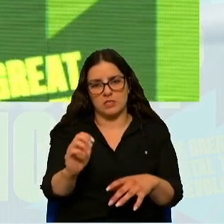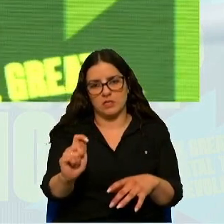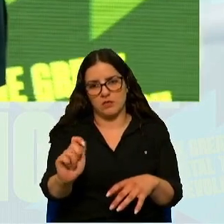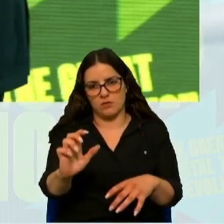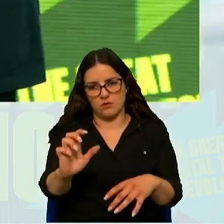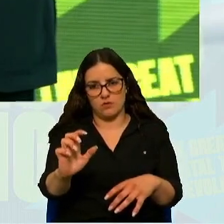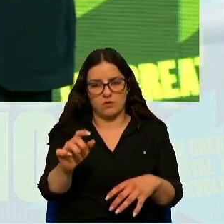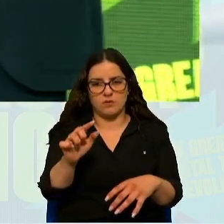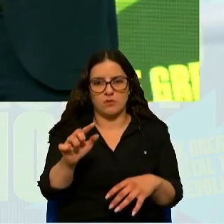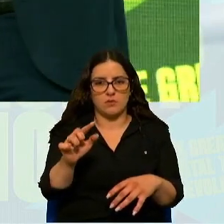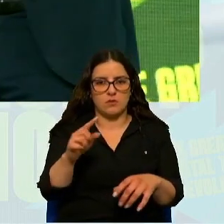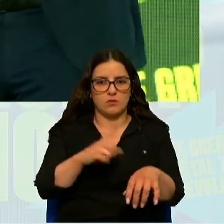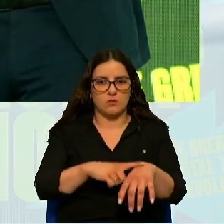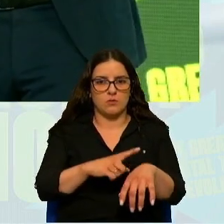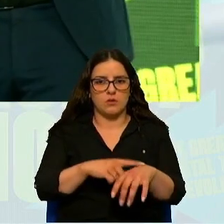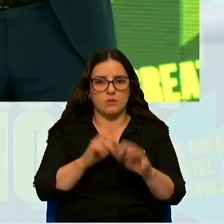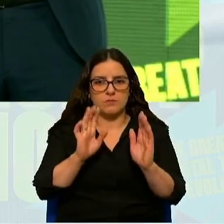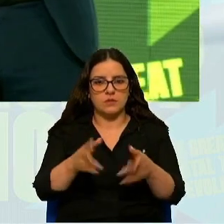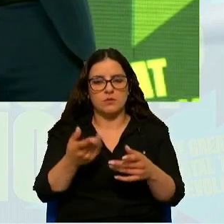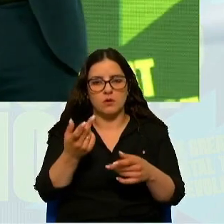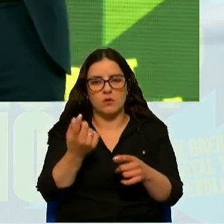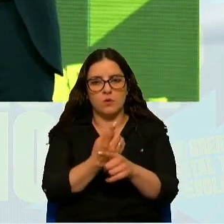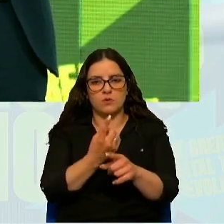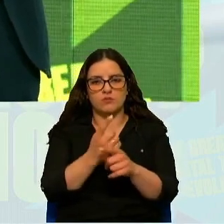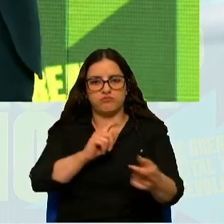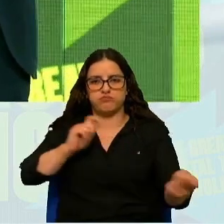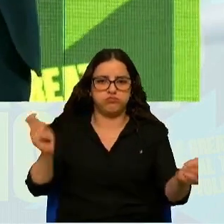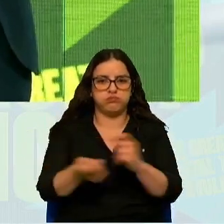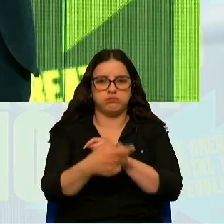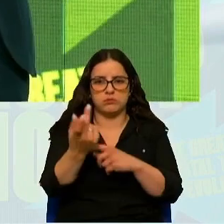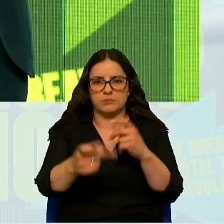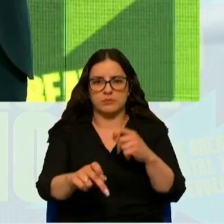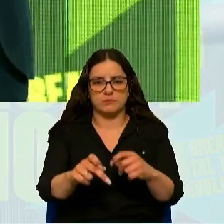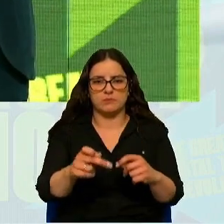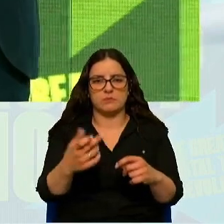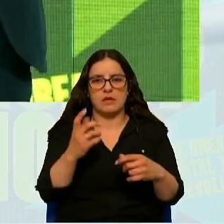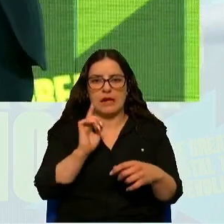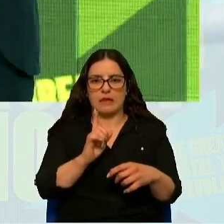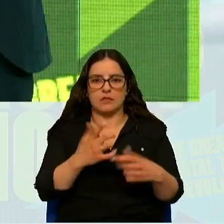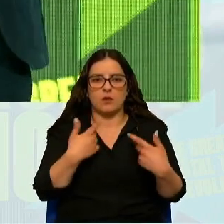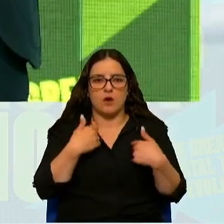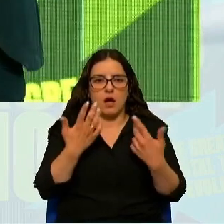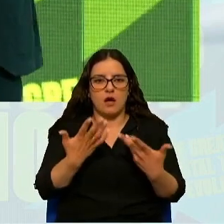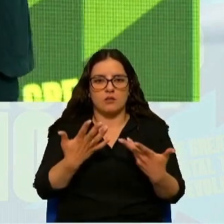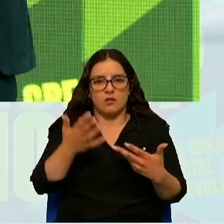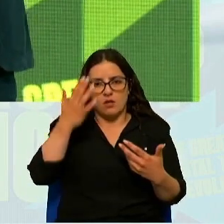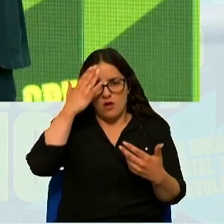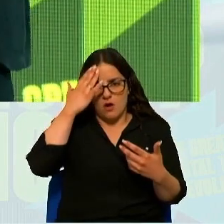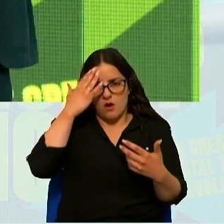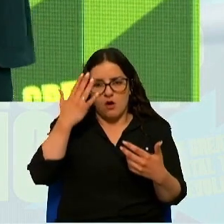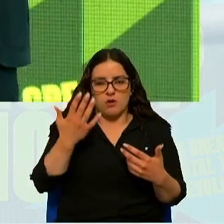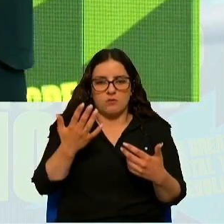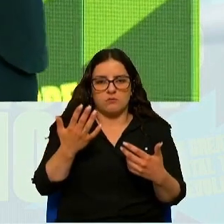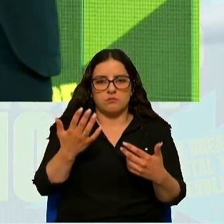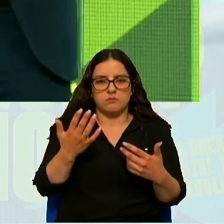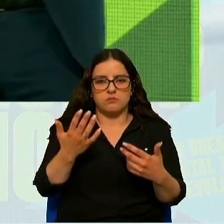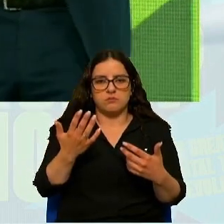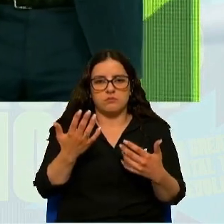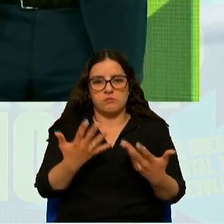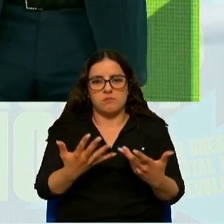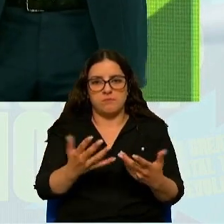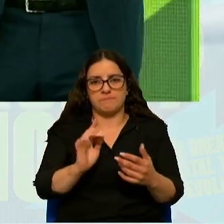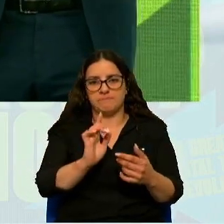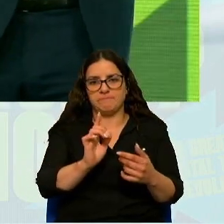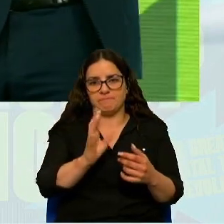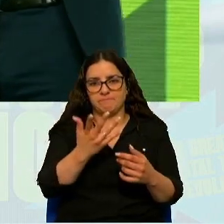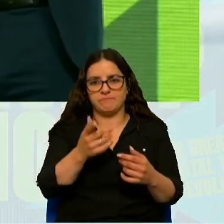a century ahead. So it's time that we see more disruptive things, and this is what's happening. Not